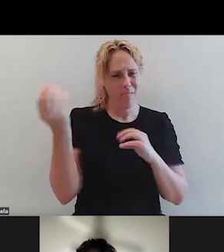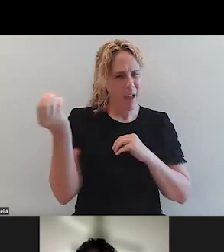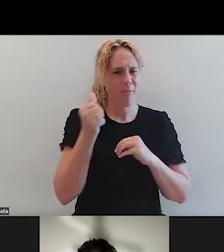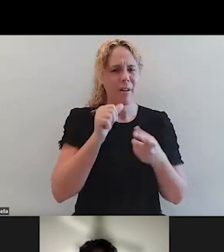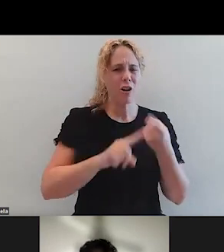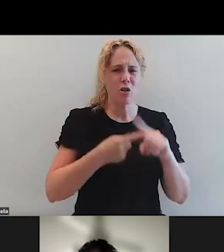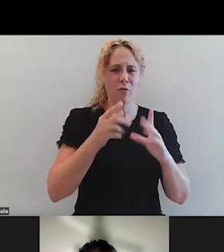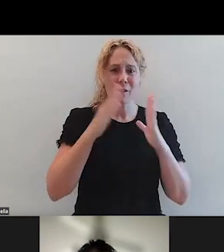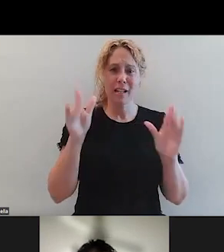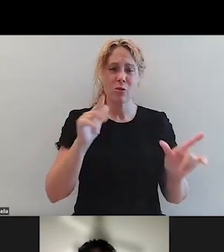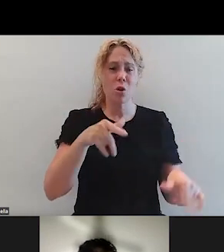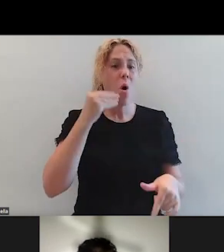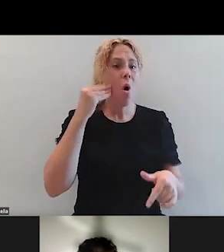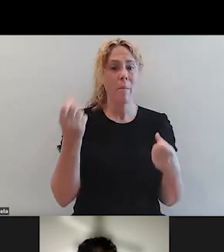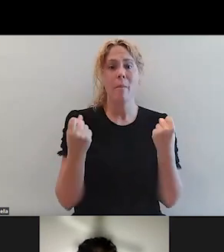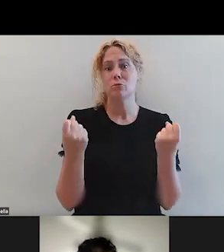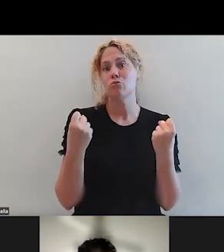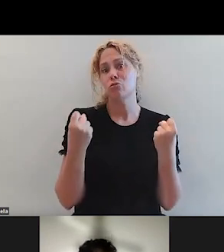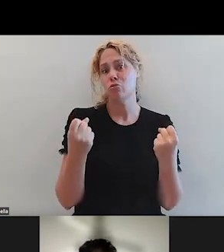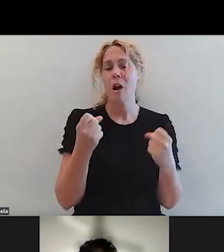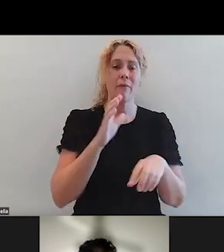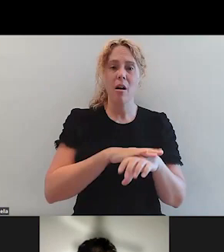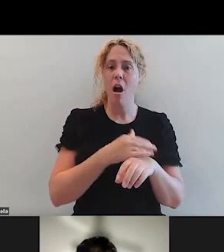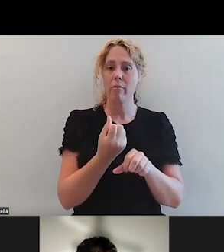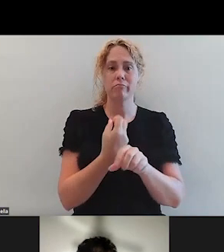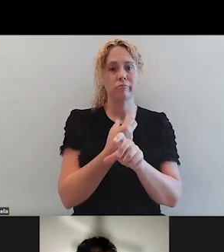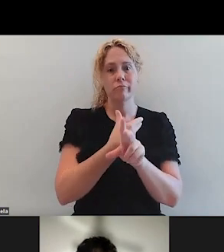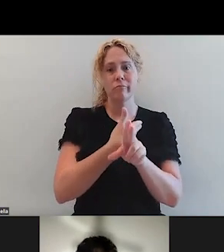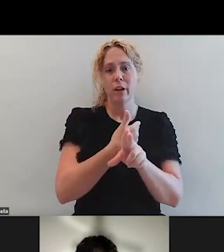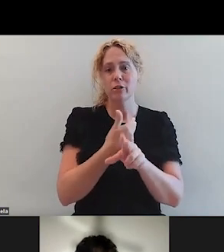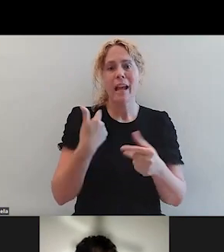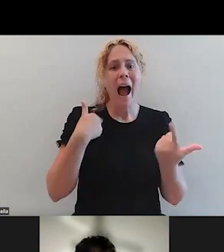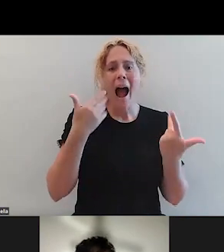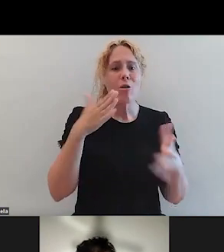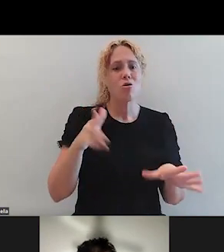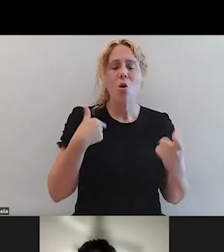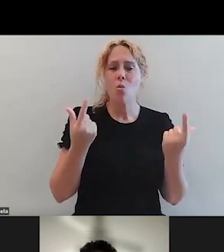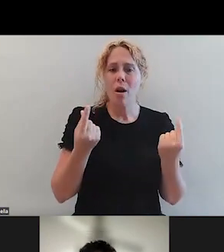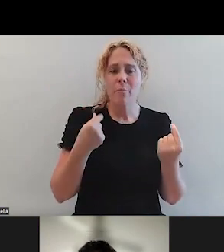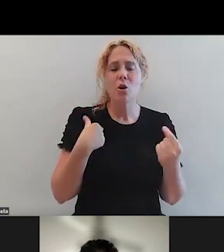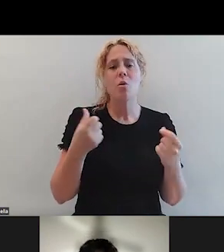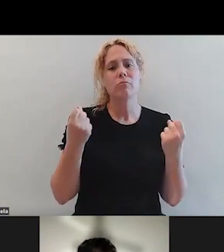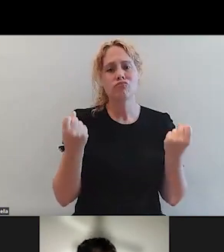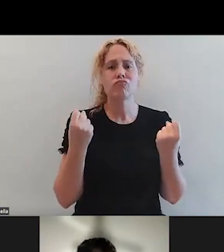home, and I ended up just driving on the interstate, not knowing really why or what I was doing there. And so I